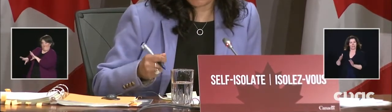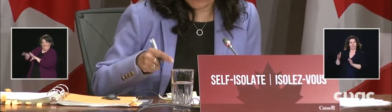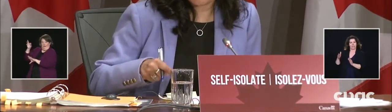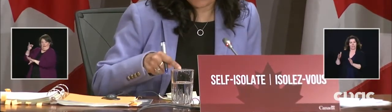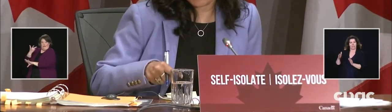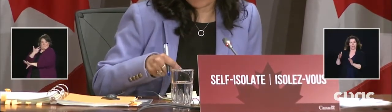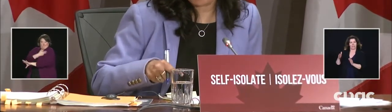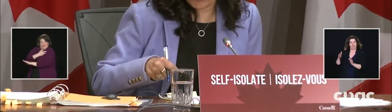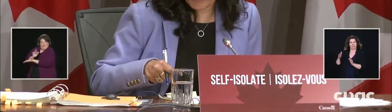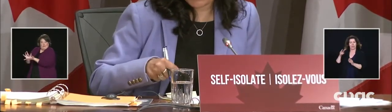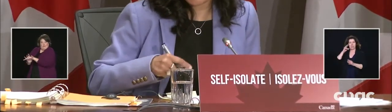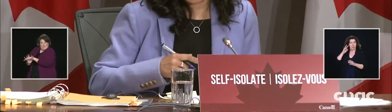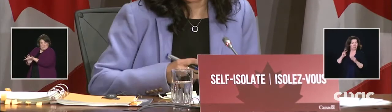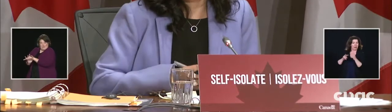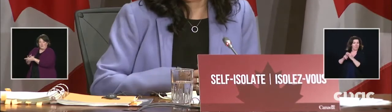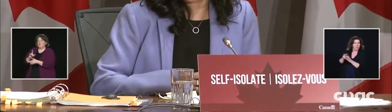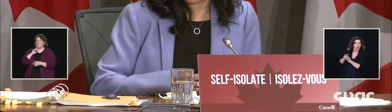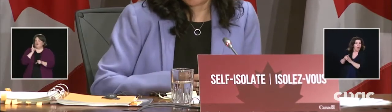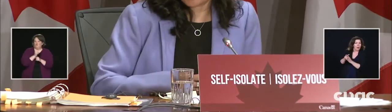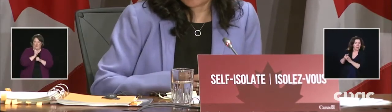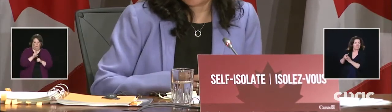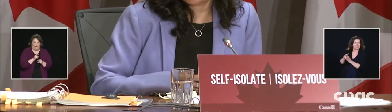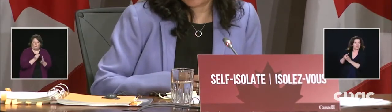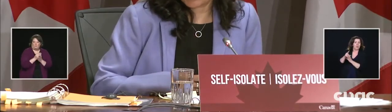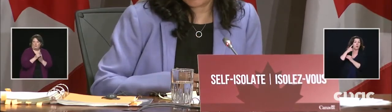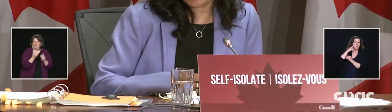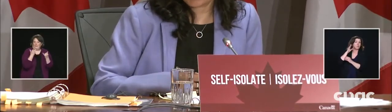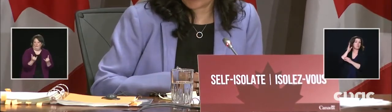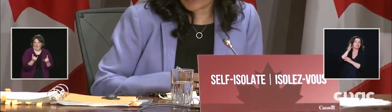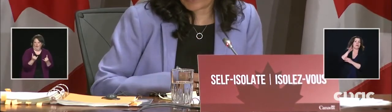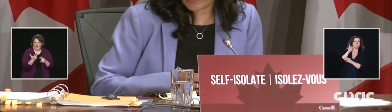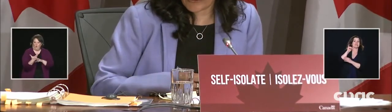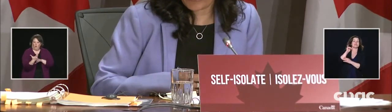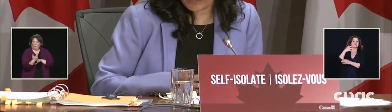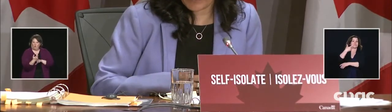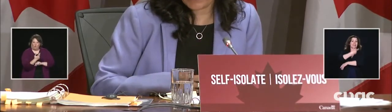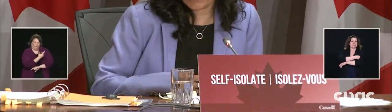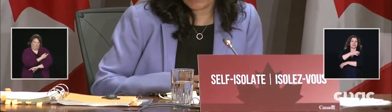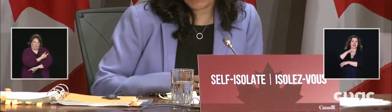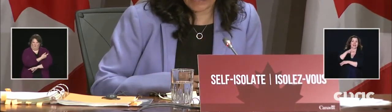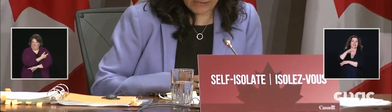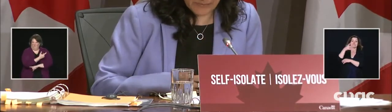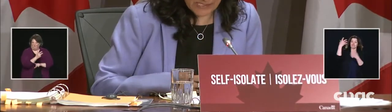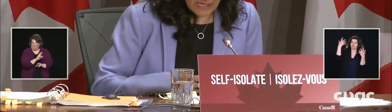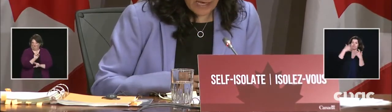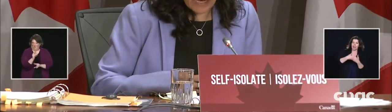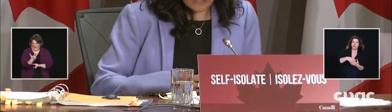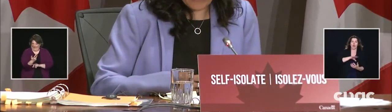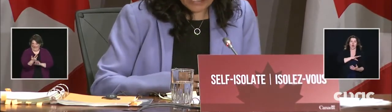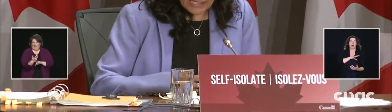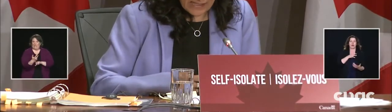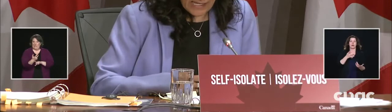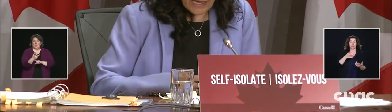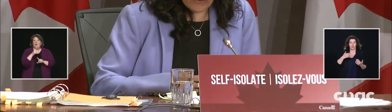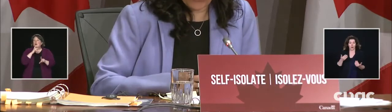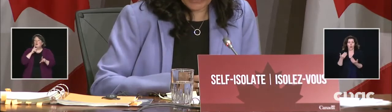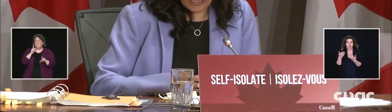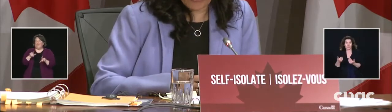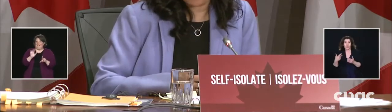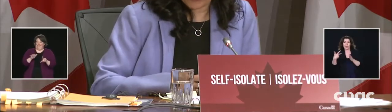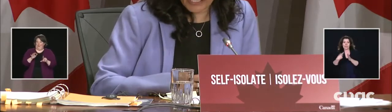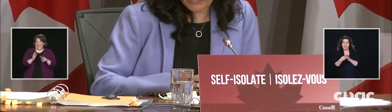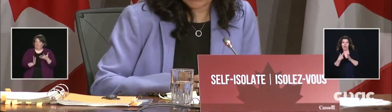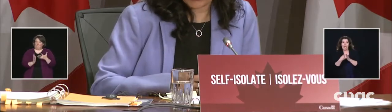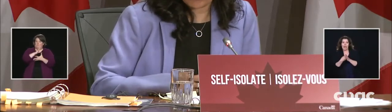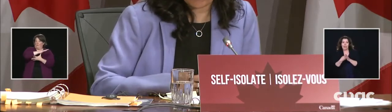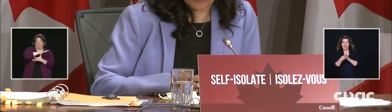syringes at this very moment is not as high as we are seeing across other PPE items. Having said that, we